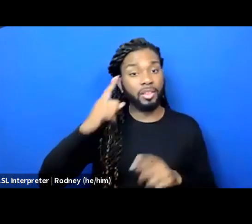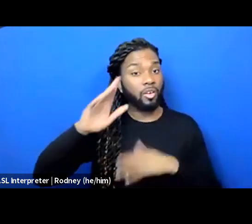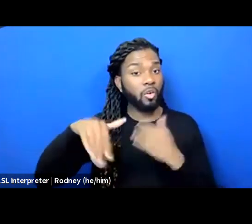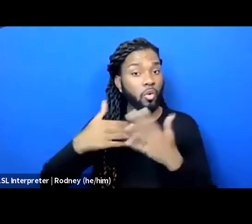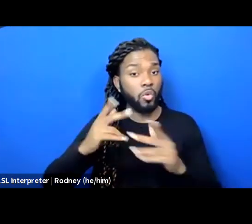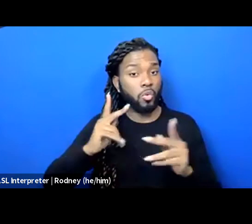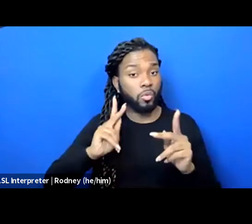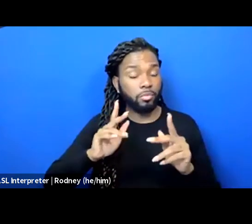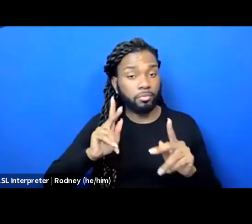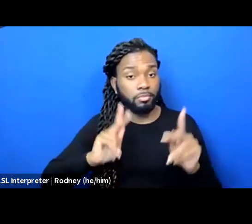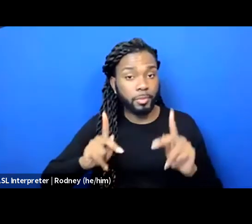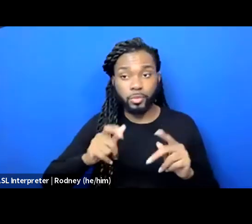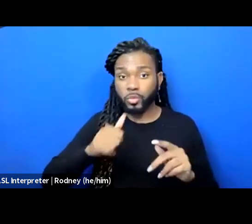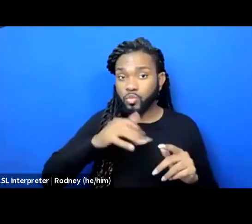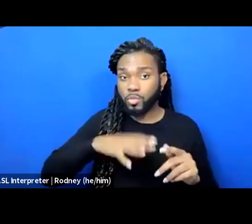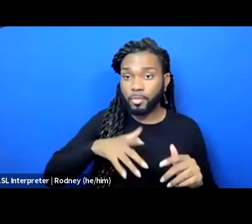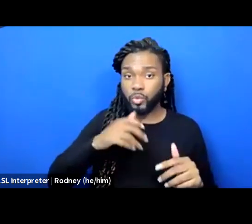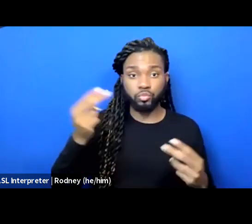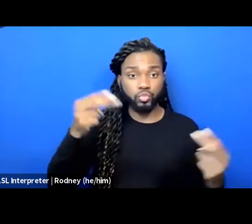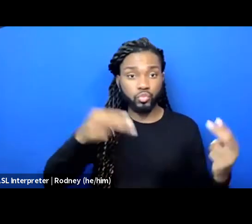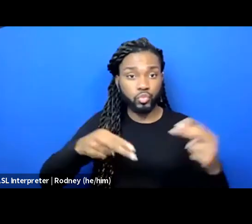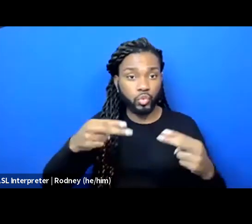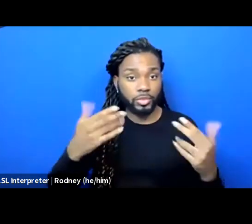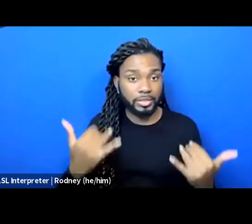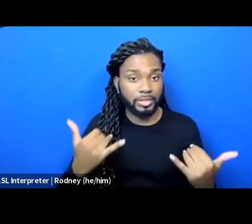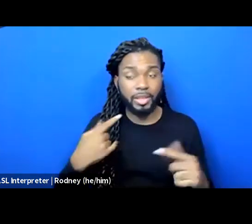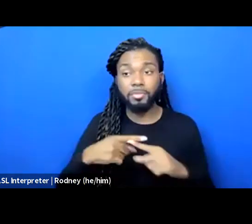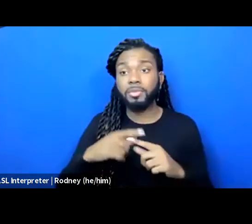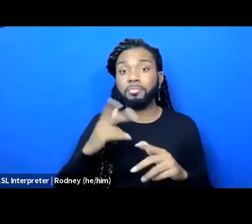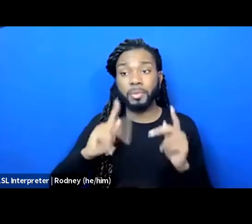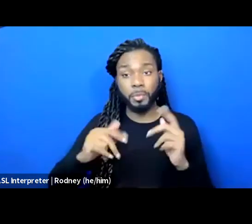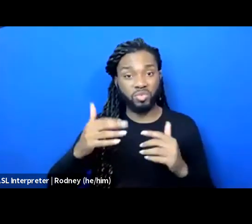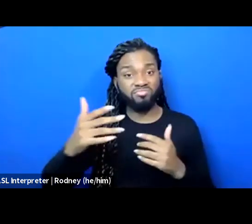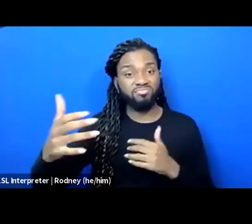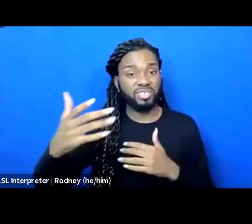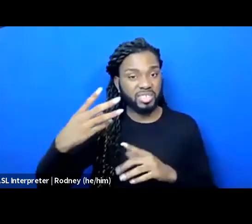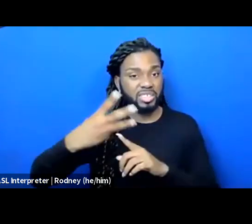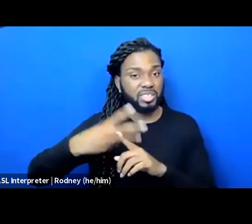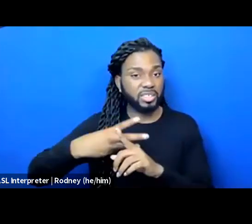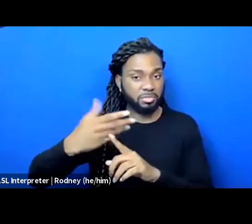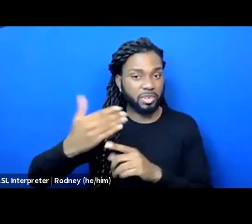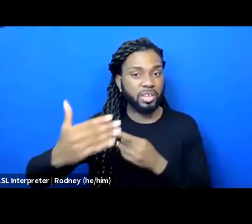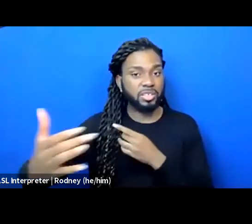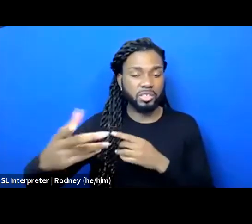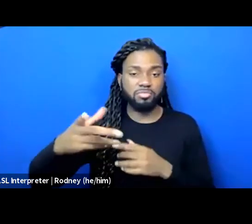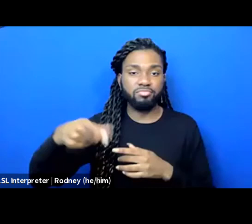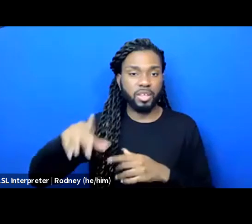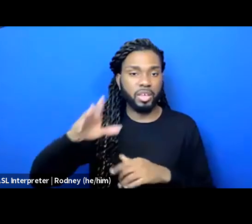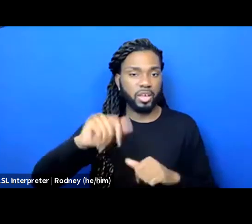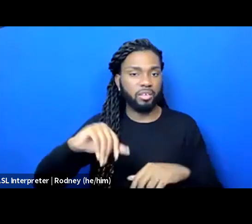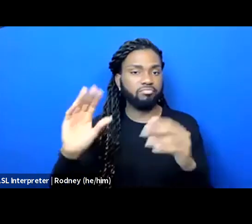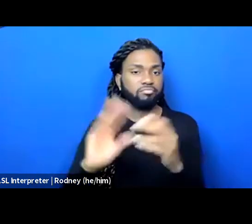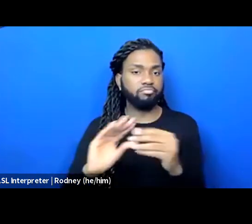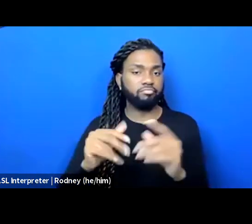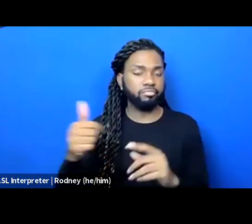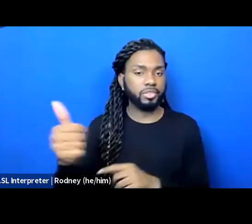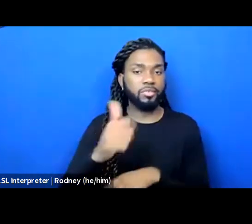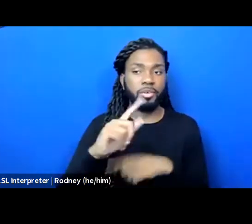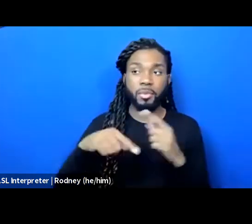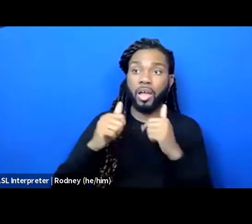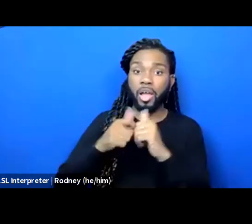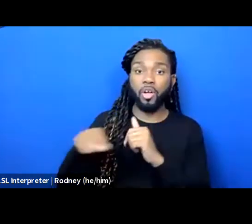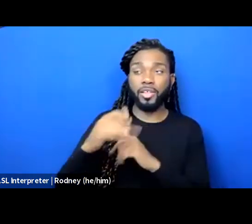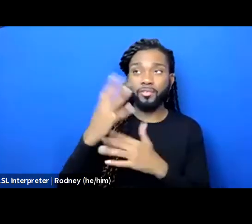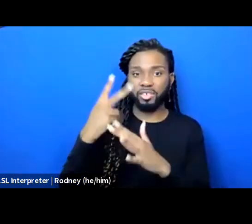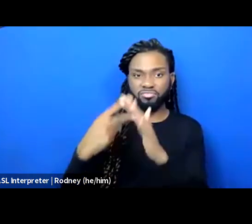will join me over the next 6 months can tell you stories of how they have seen the future,